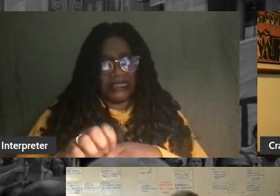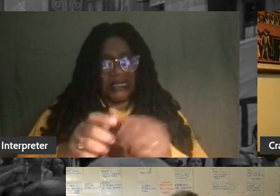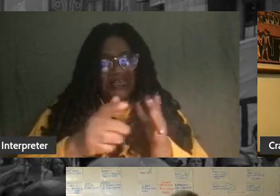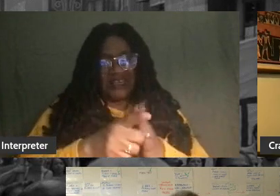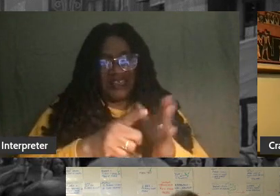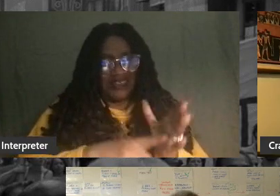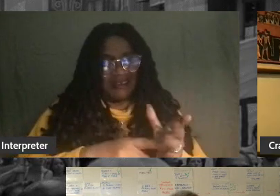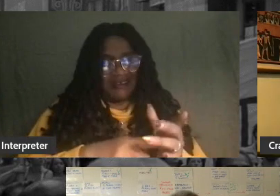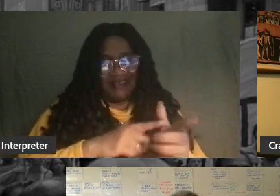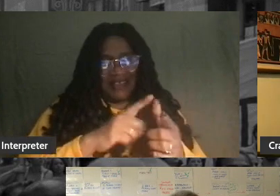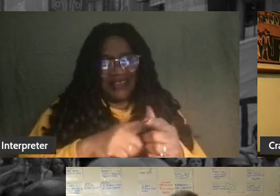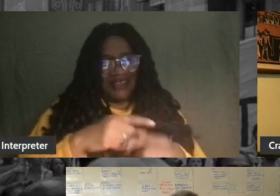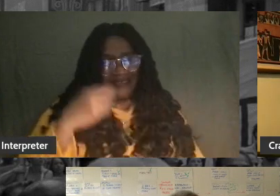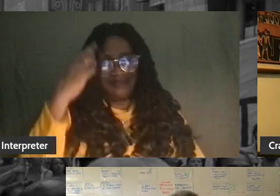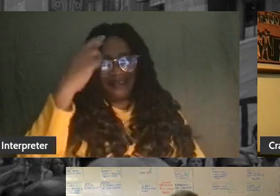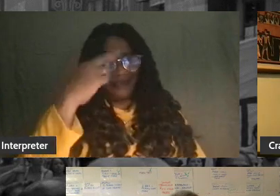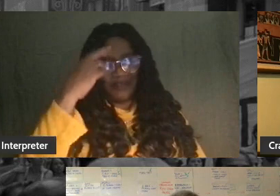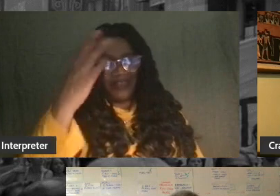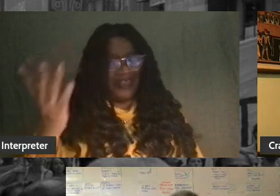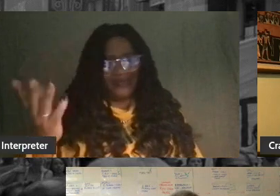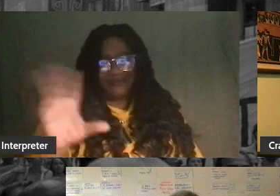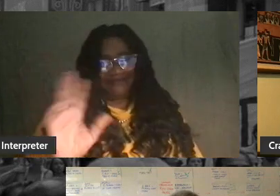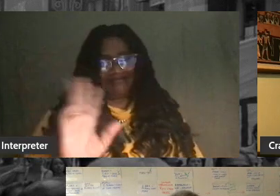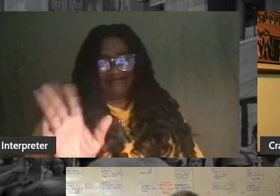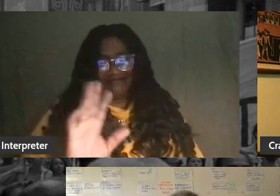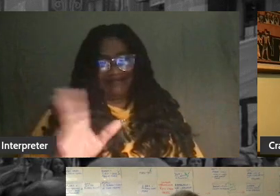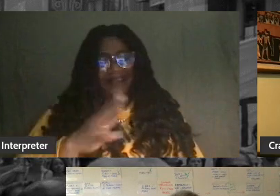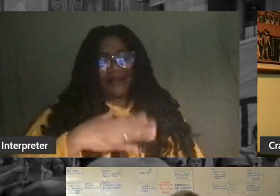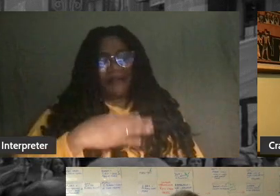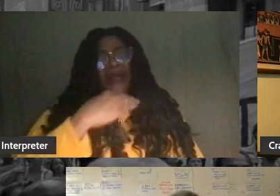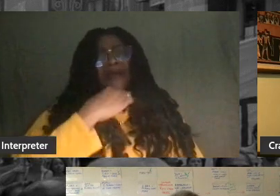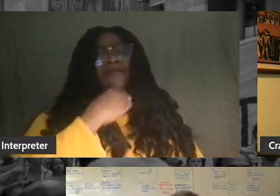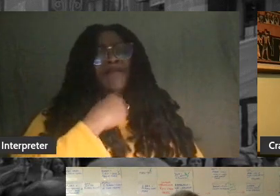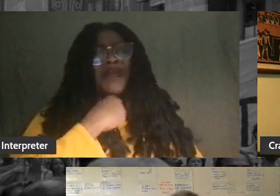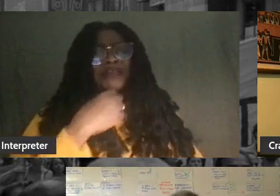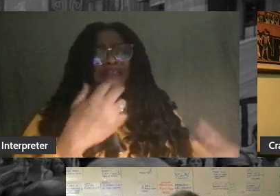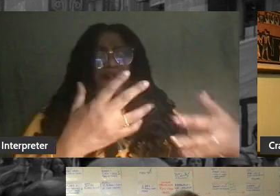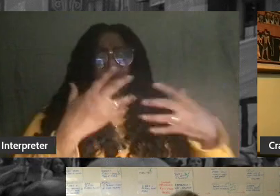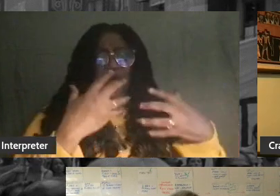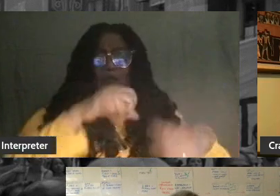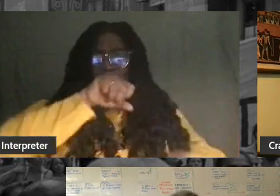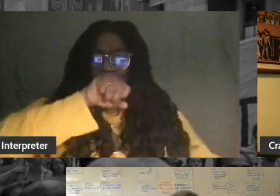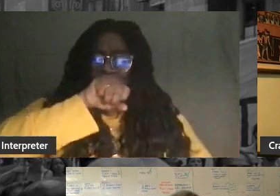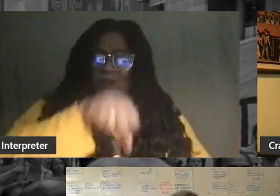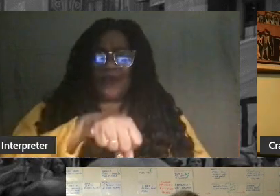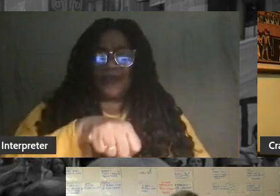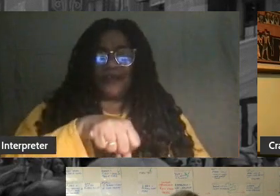passion was for the arts, and I moved to Los Angeles.